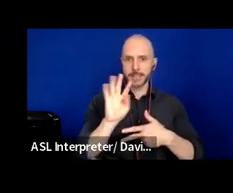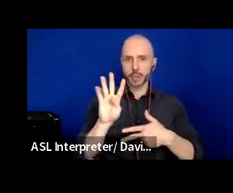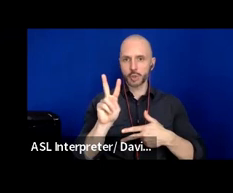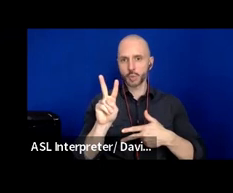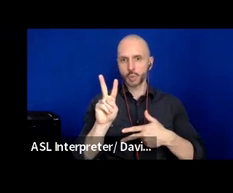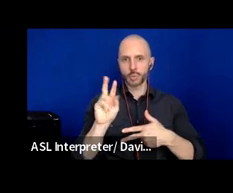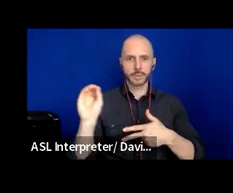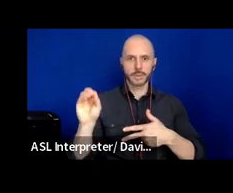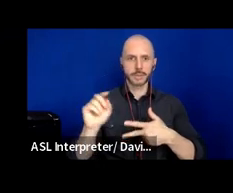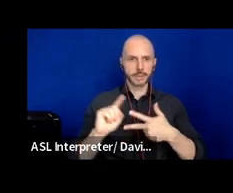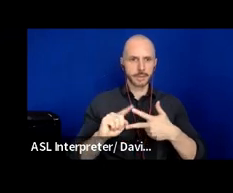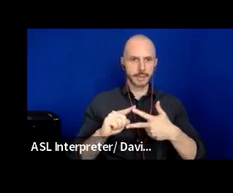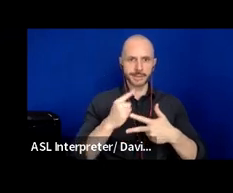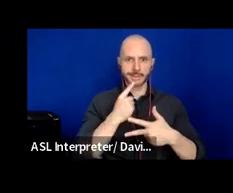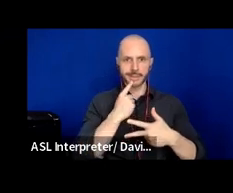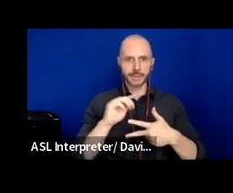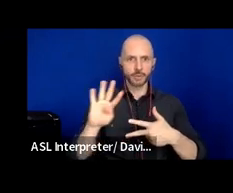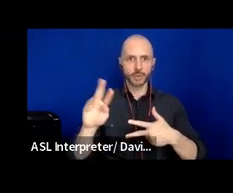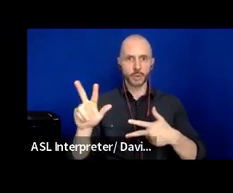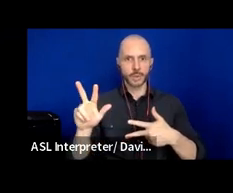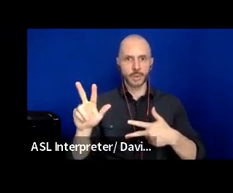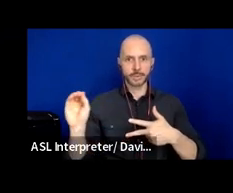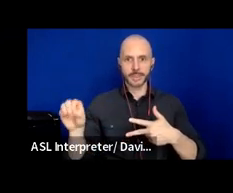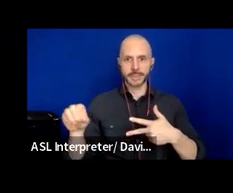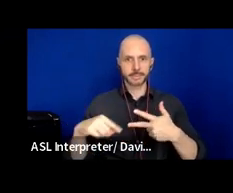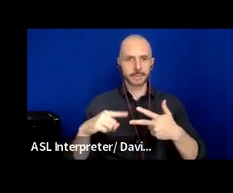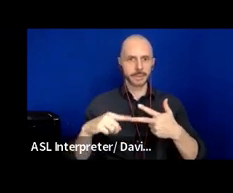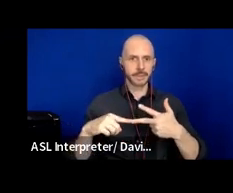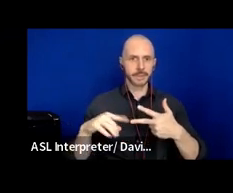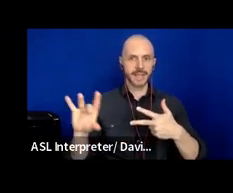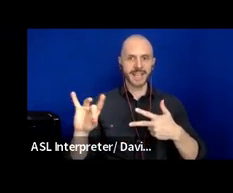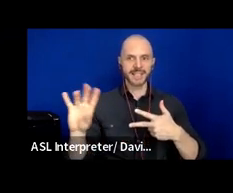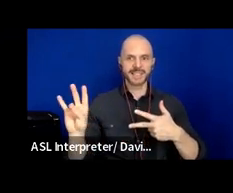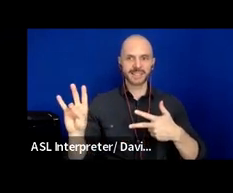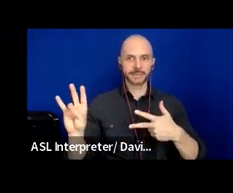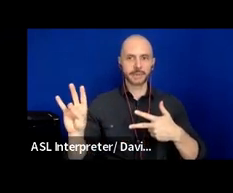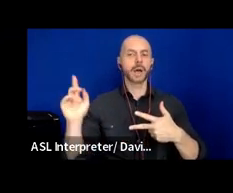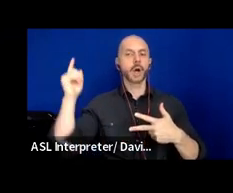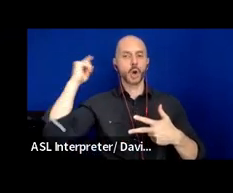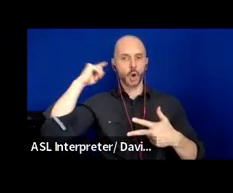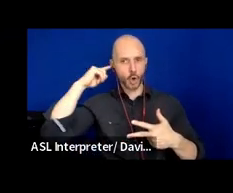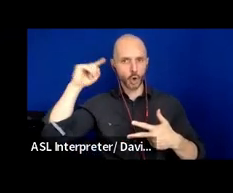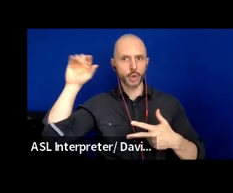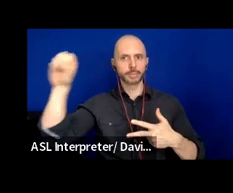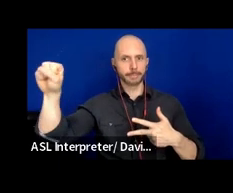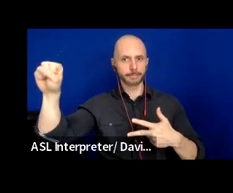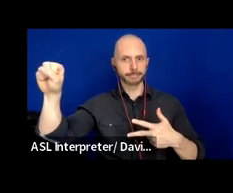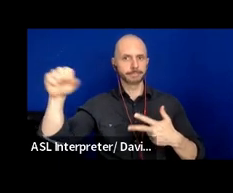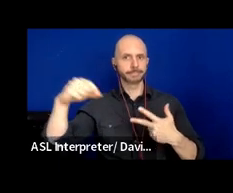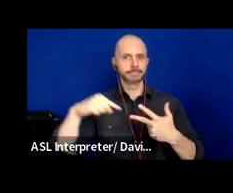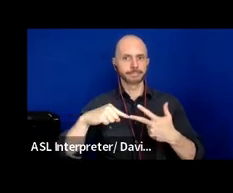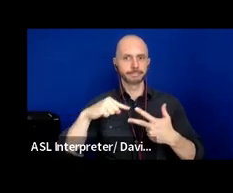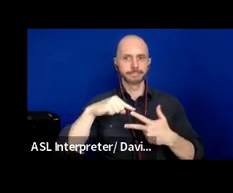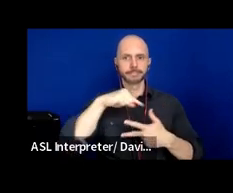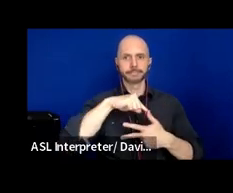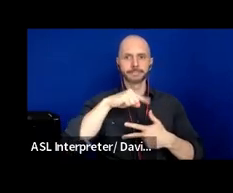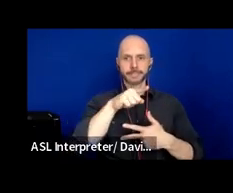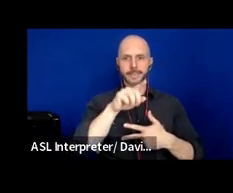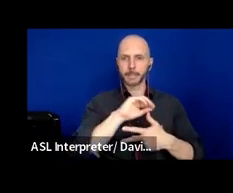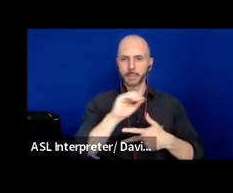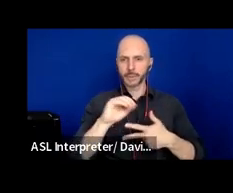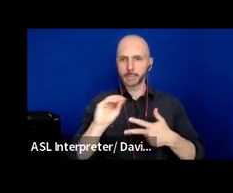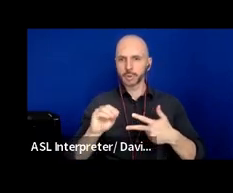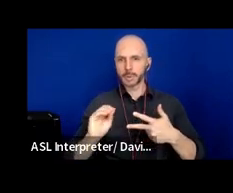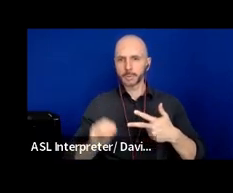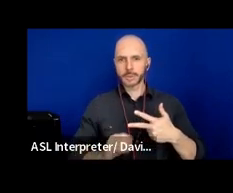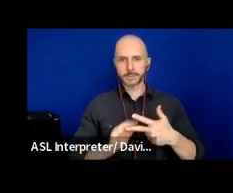would say they've said them. And at 87% certainly have heard some of these, right? Not